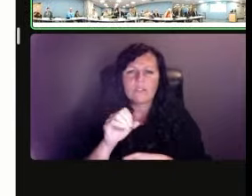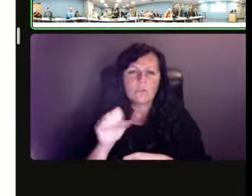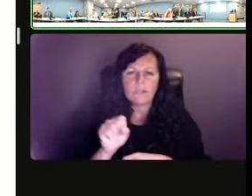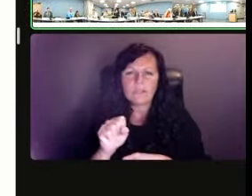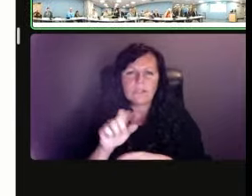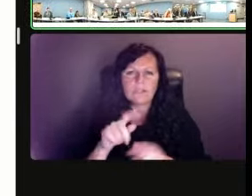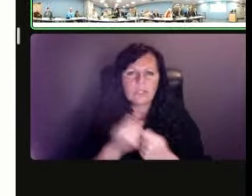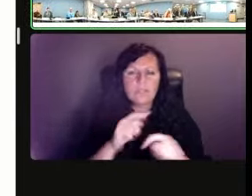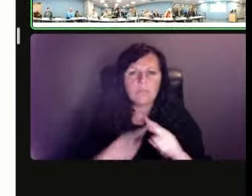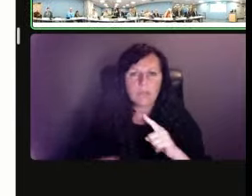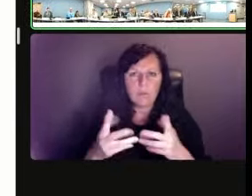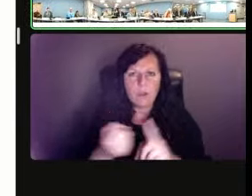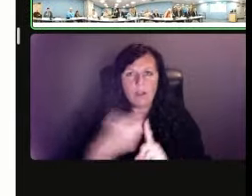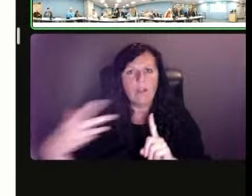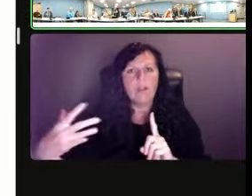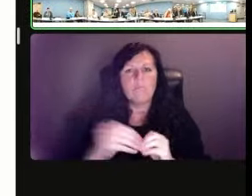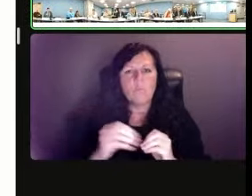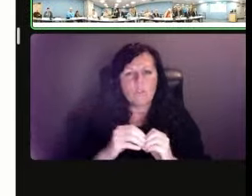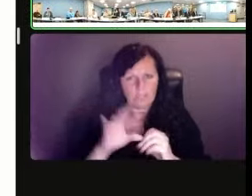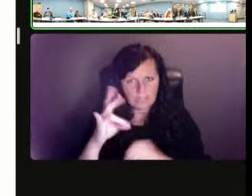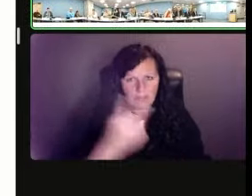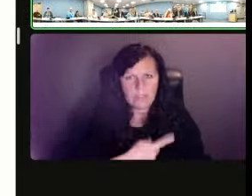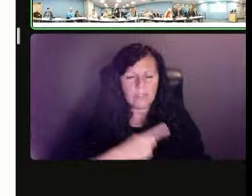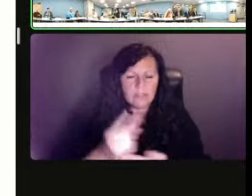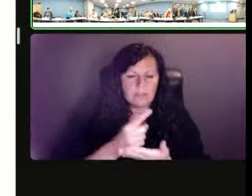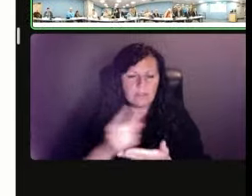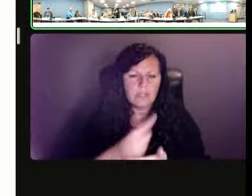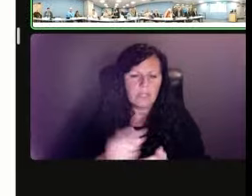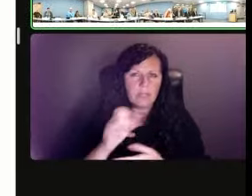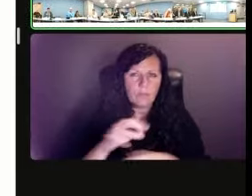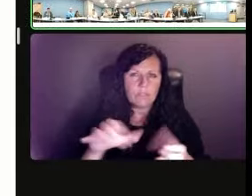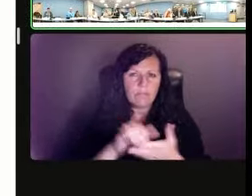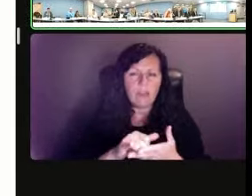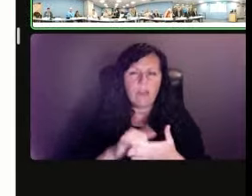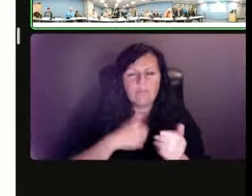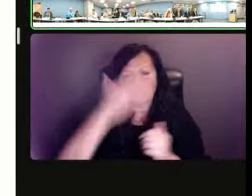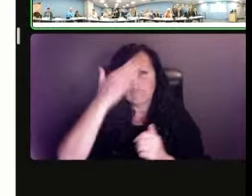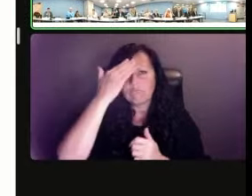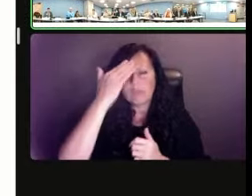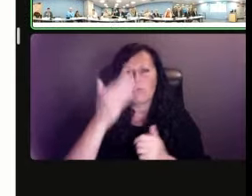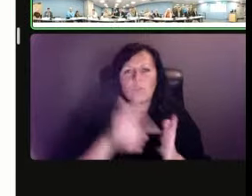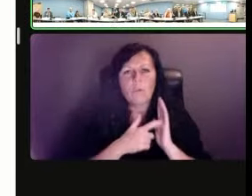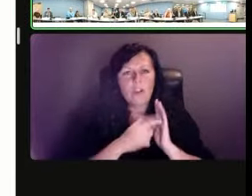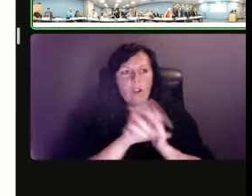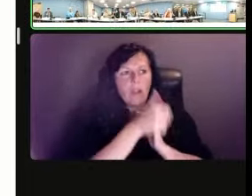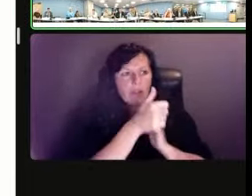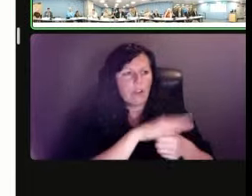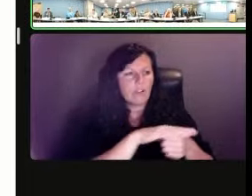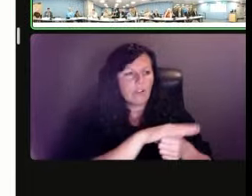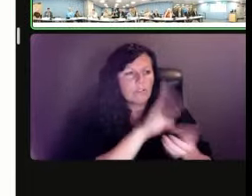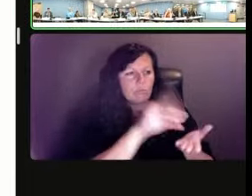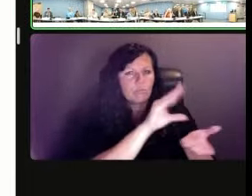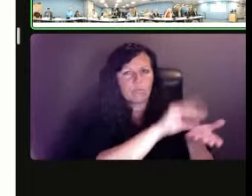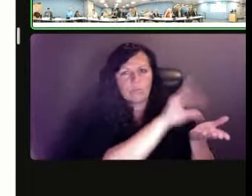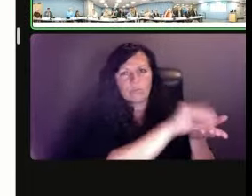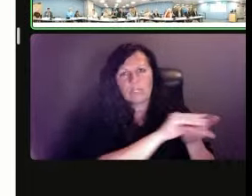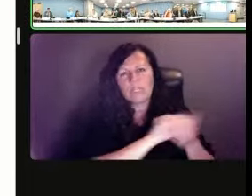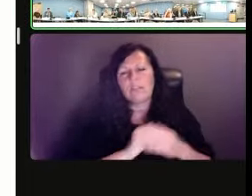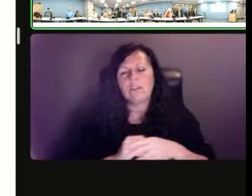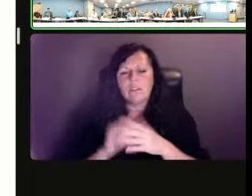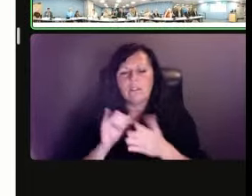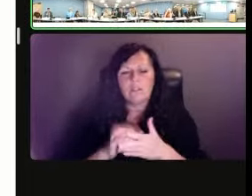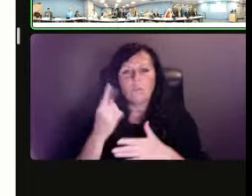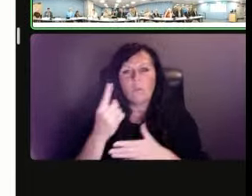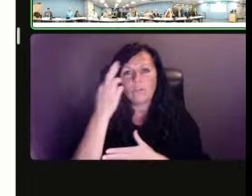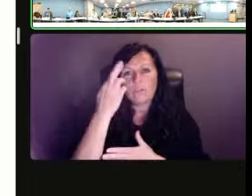7 days a week. I am fully aware that that would require reductions in other places, which is one of the reasons why I was